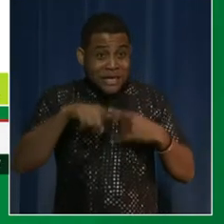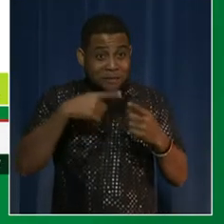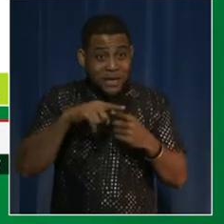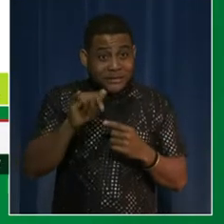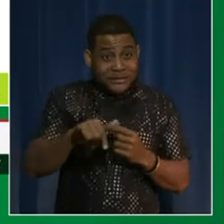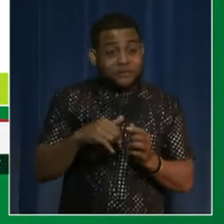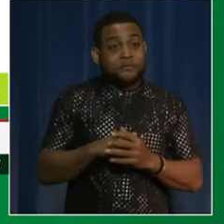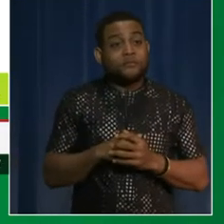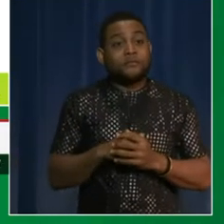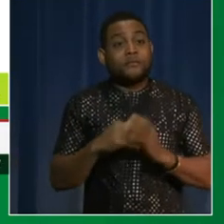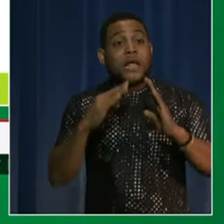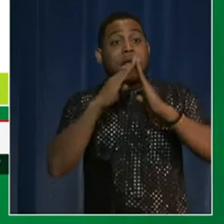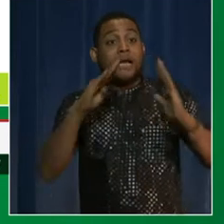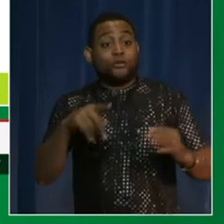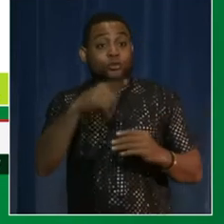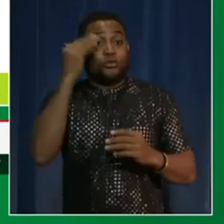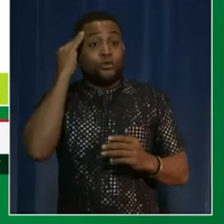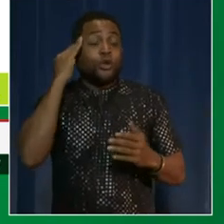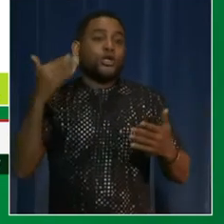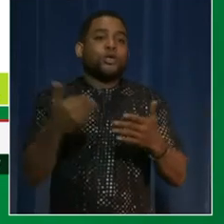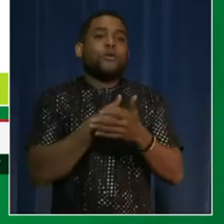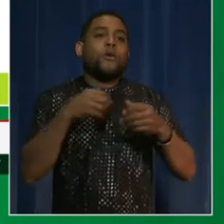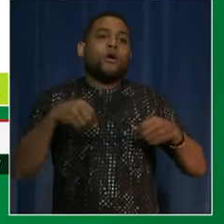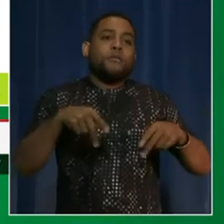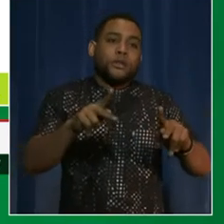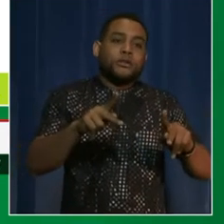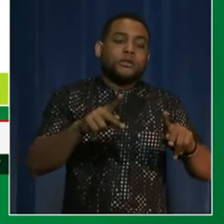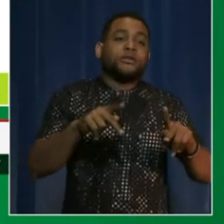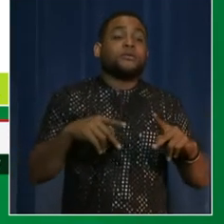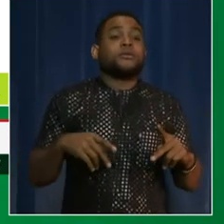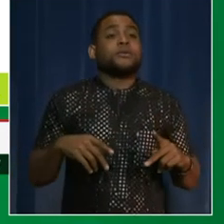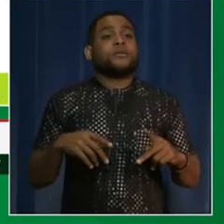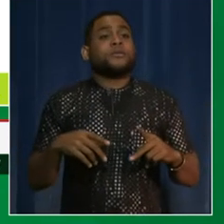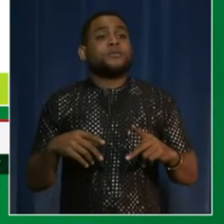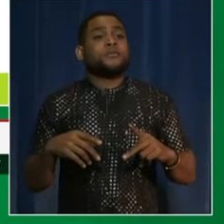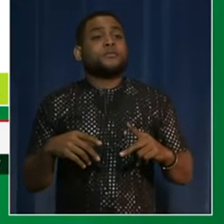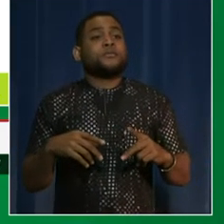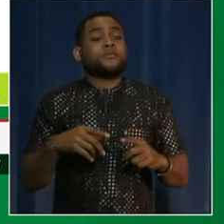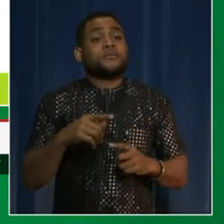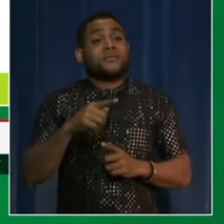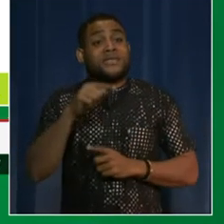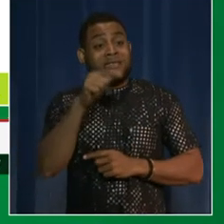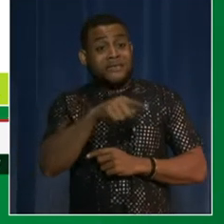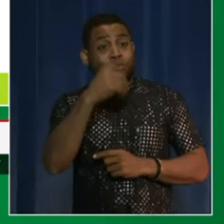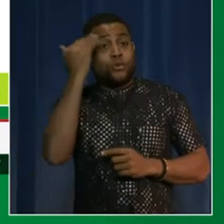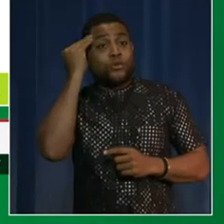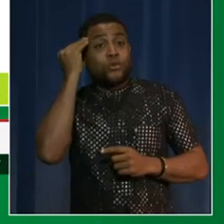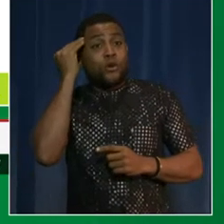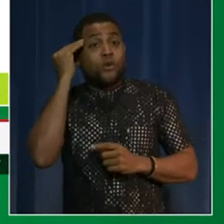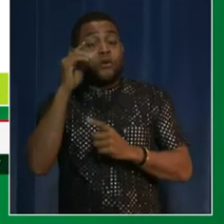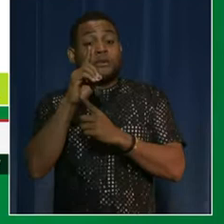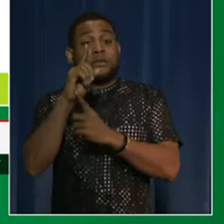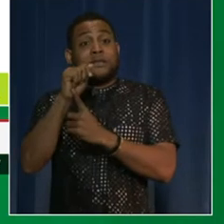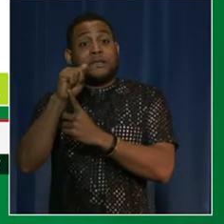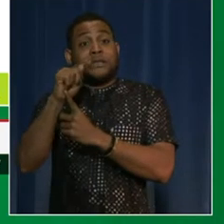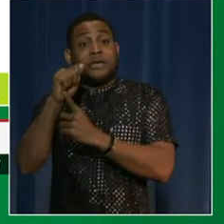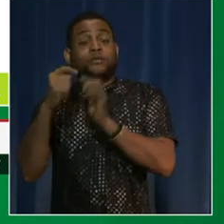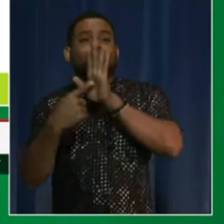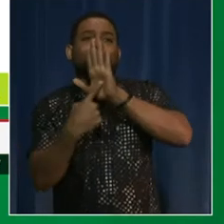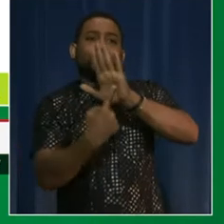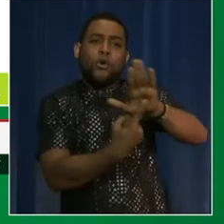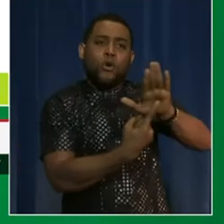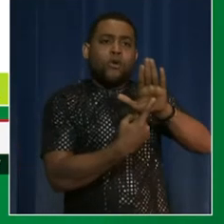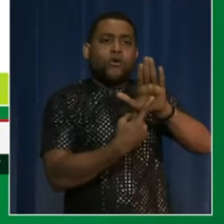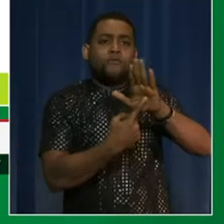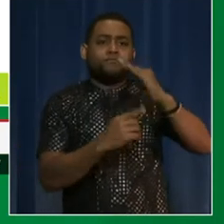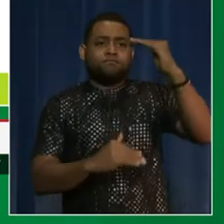new opportunity. And this is one where we know that data has shown just the huge disparity between